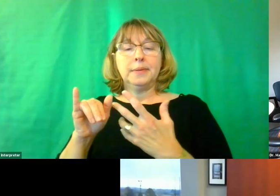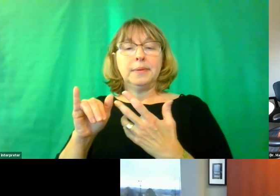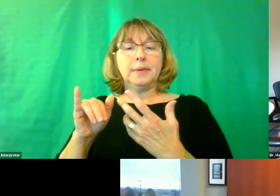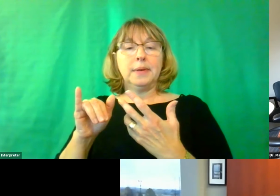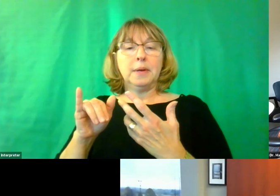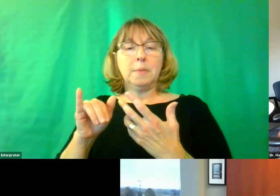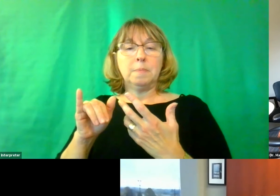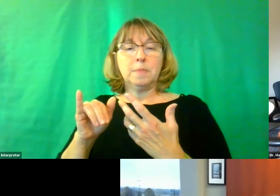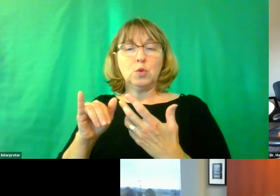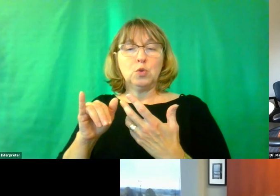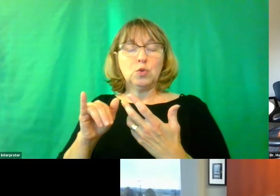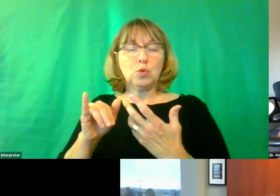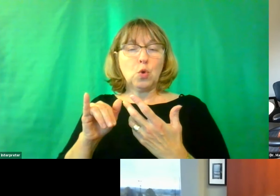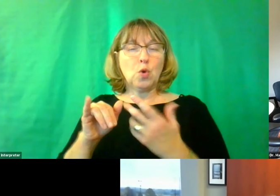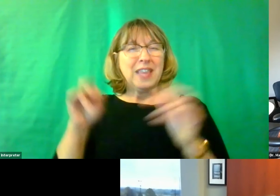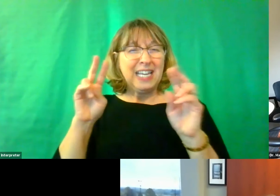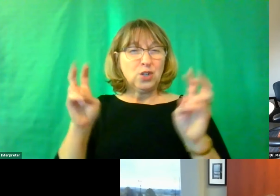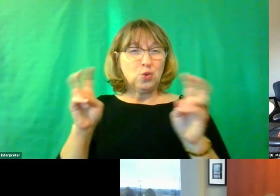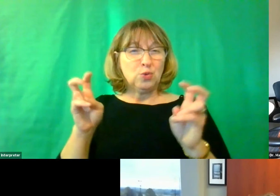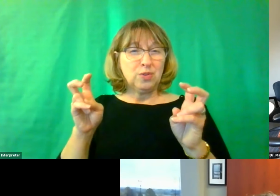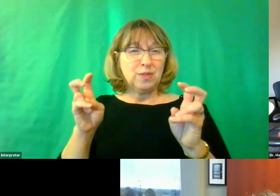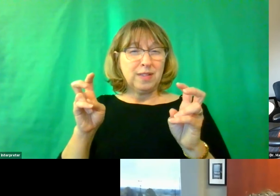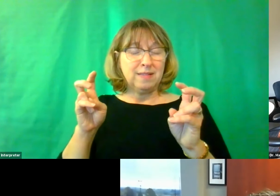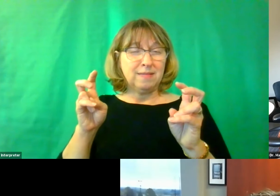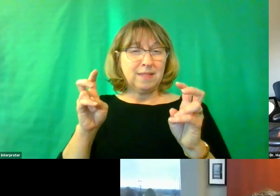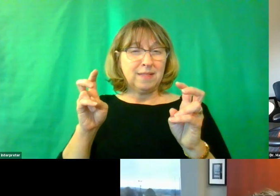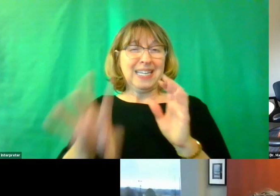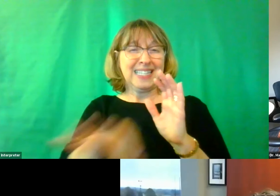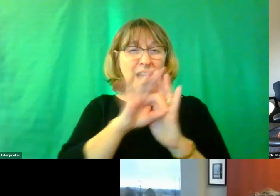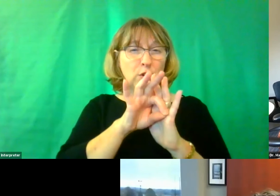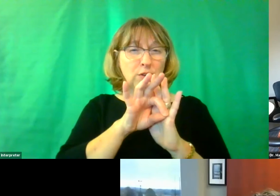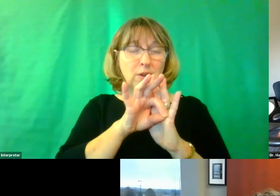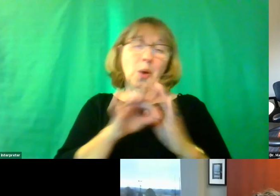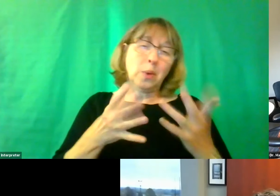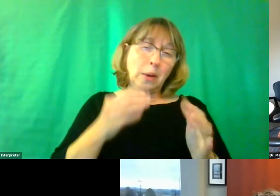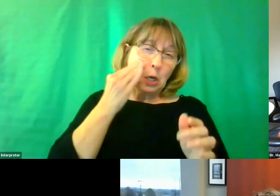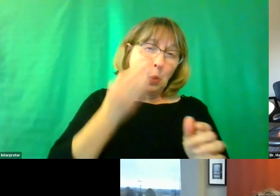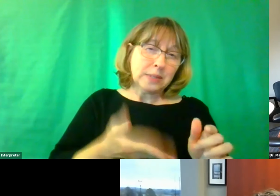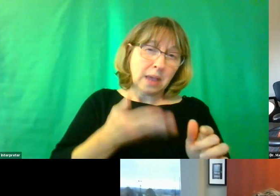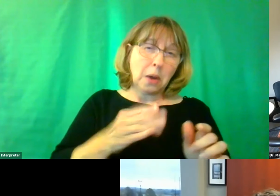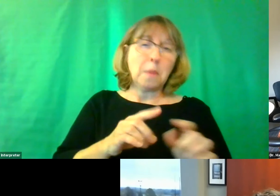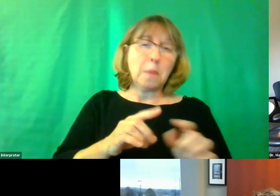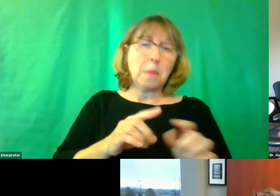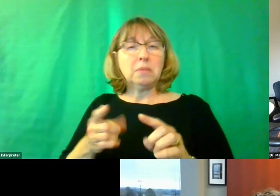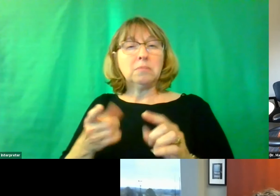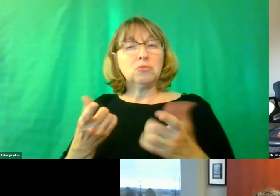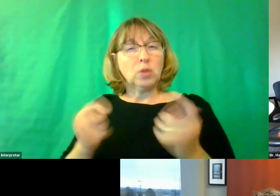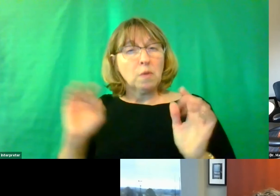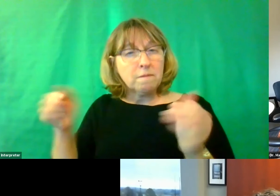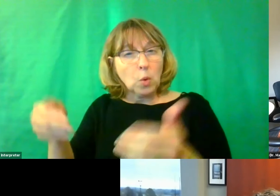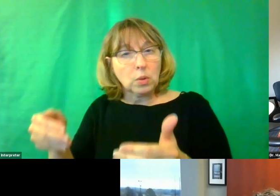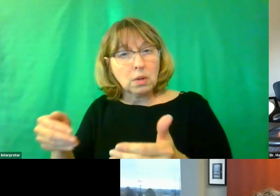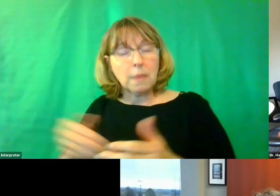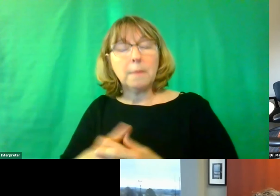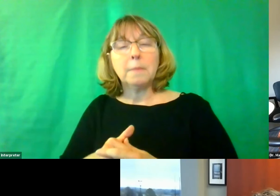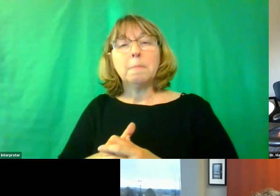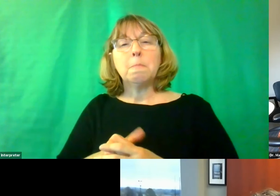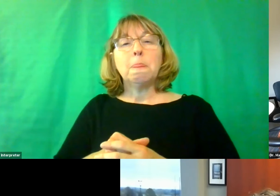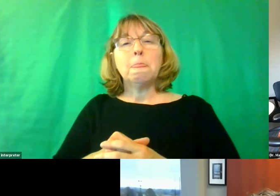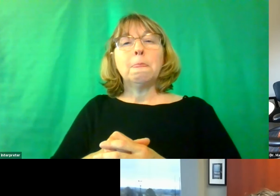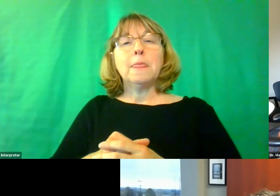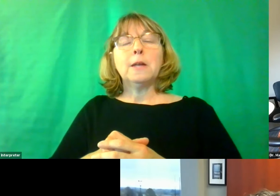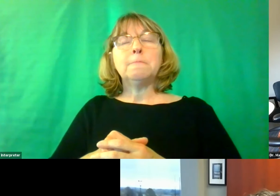uncovered that we already know exist. And so that was in the medical school, but we've also increased our, so as we started,